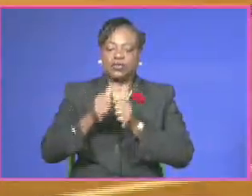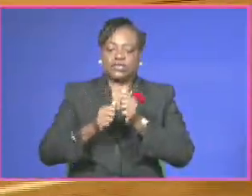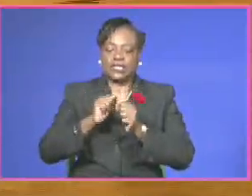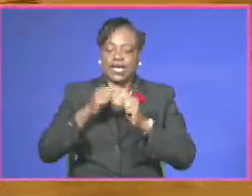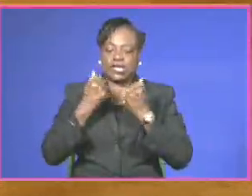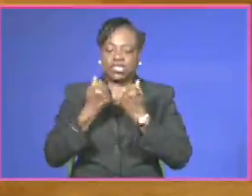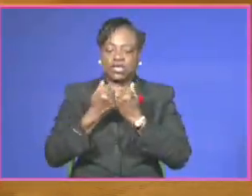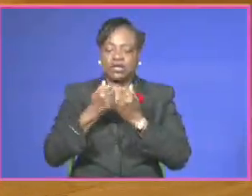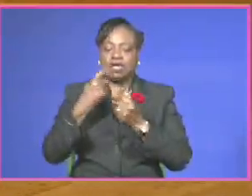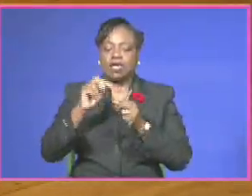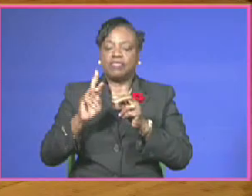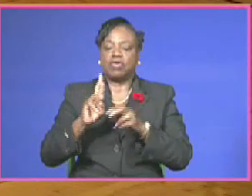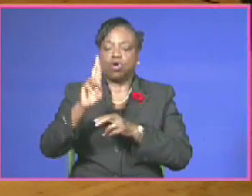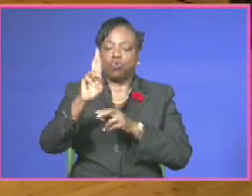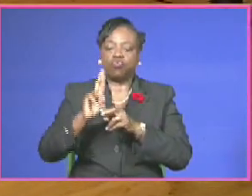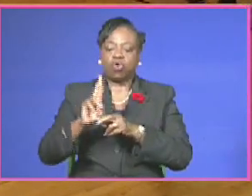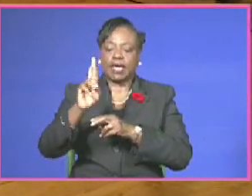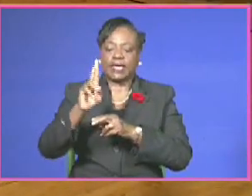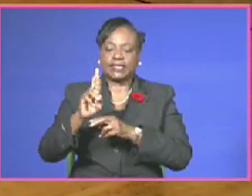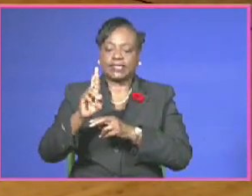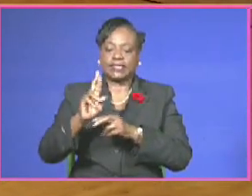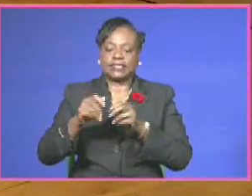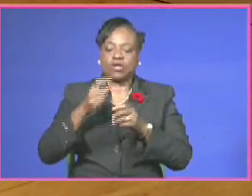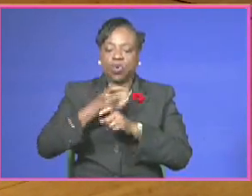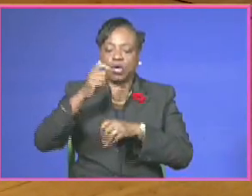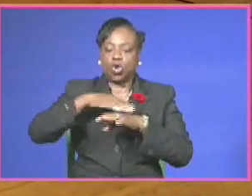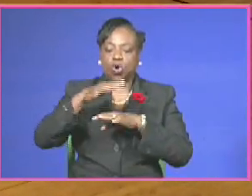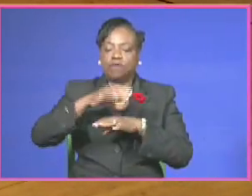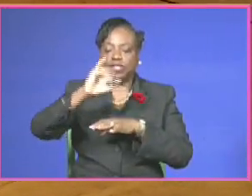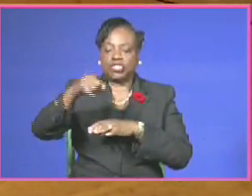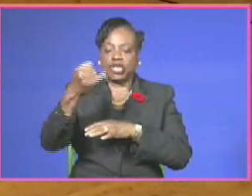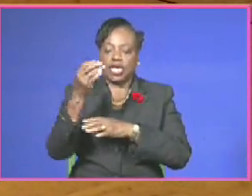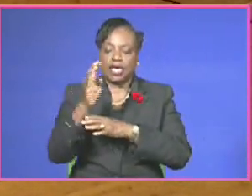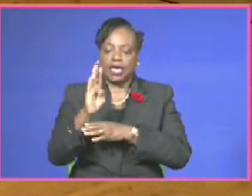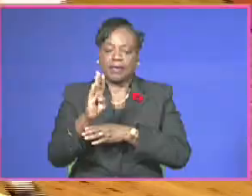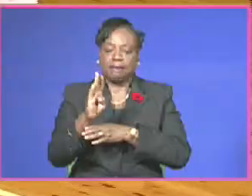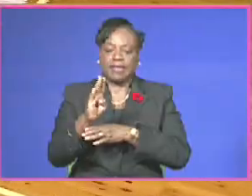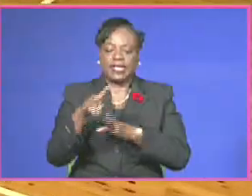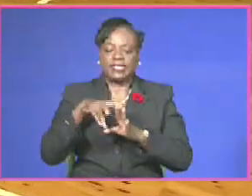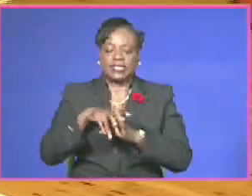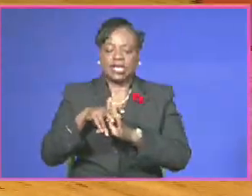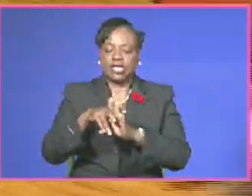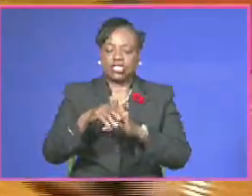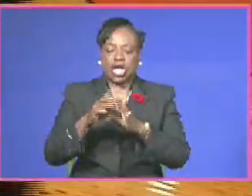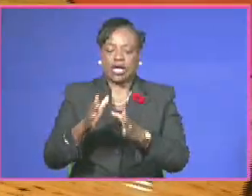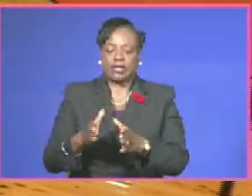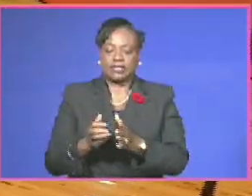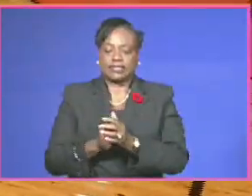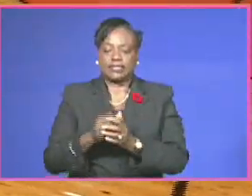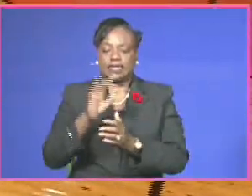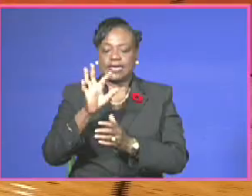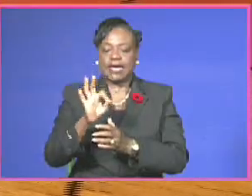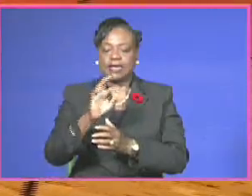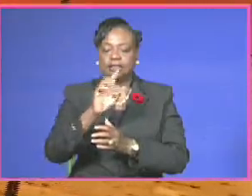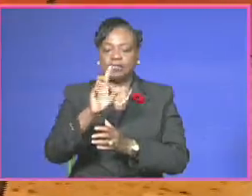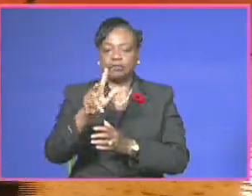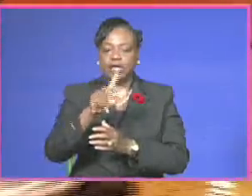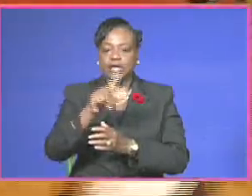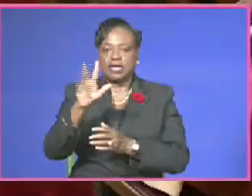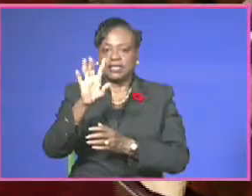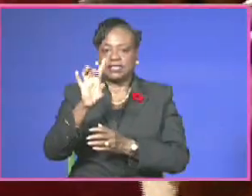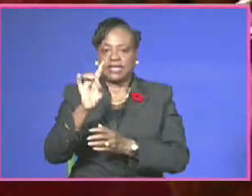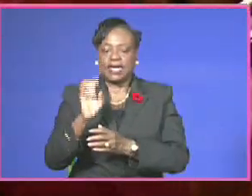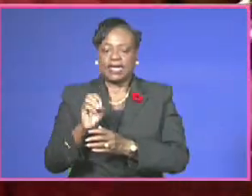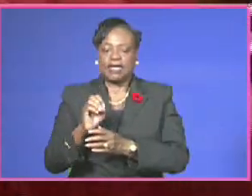squad pulled off a double-digits win over JD's Seaford Shockers, 93-80. I think